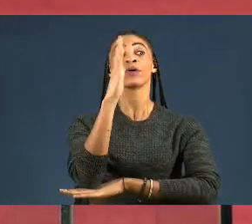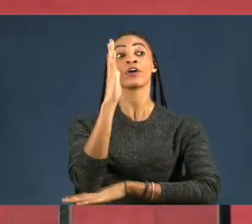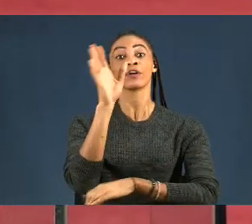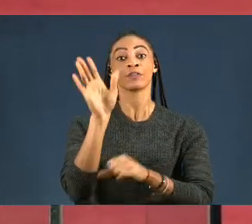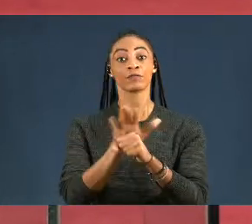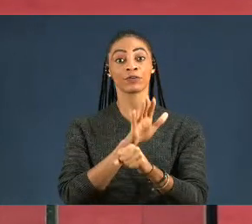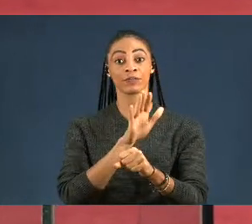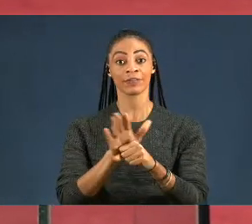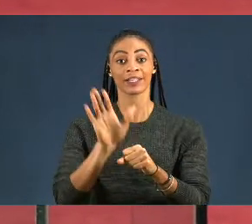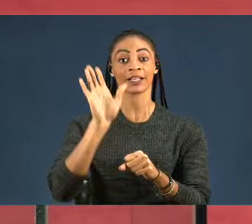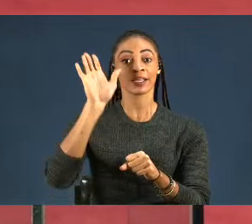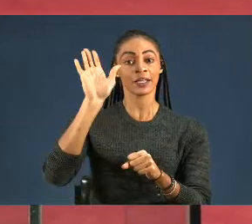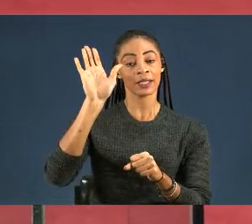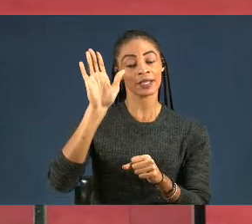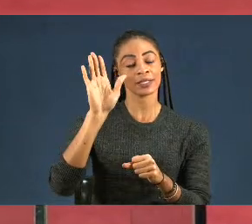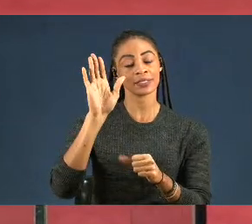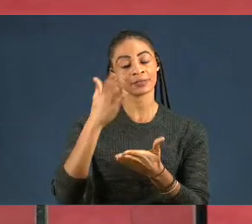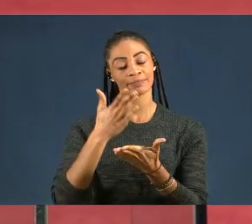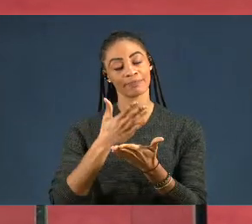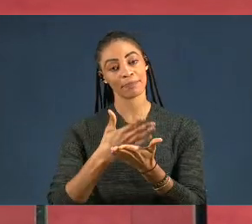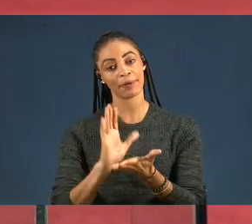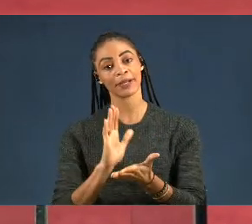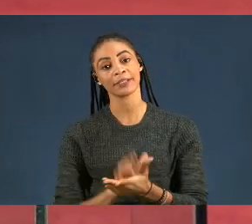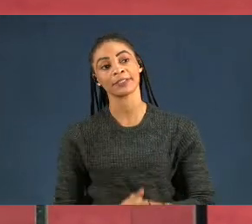because of time, I want to say that